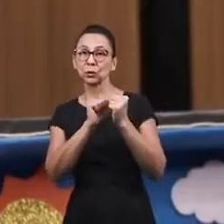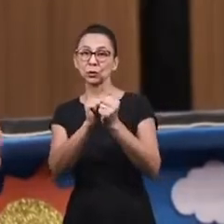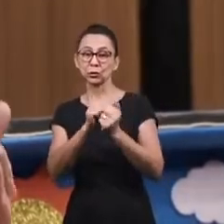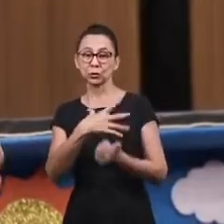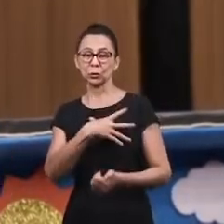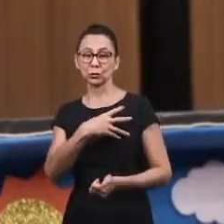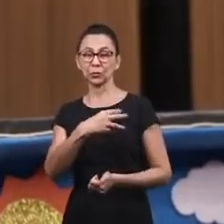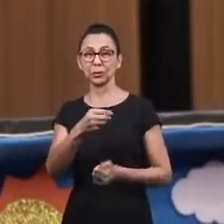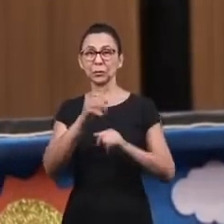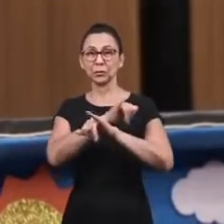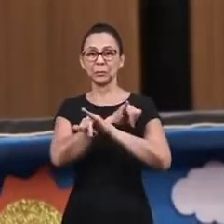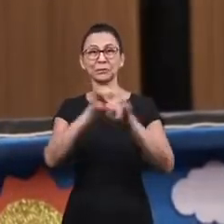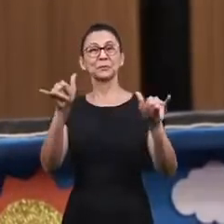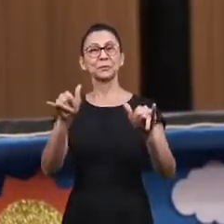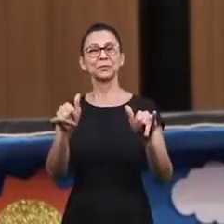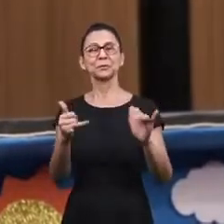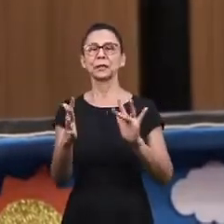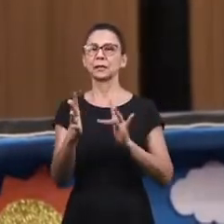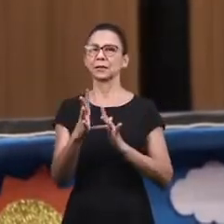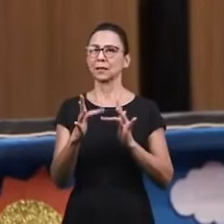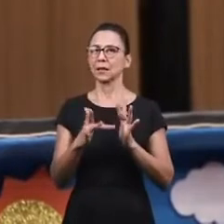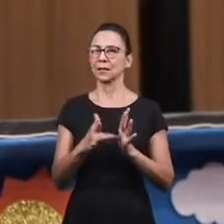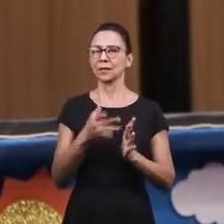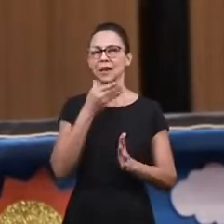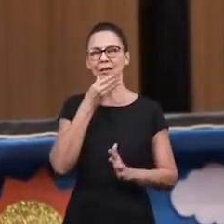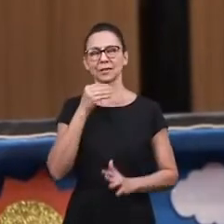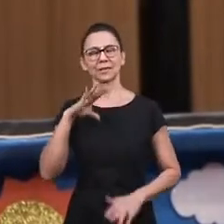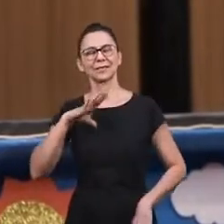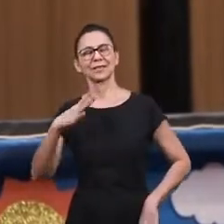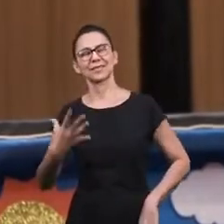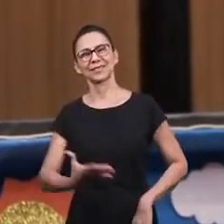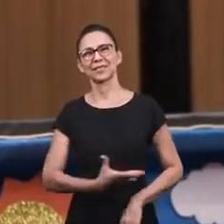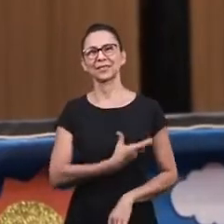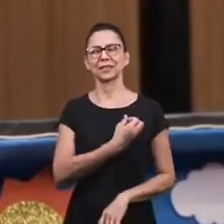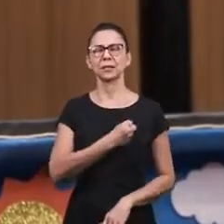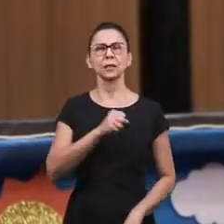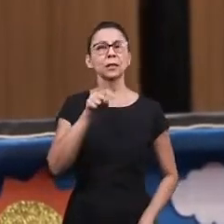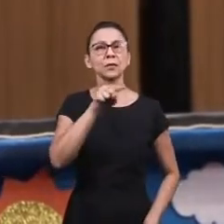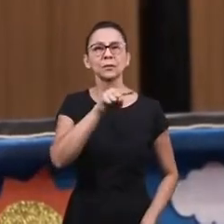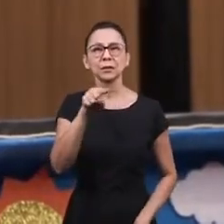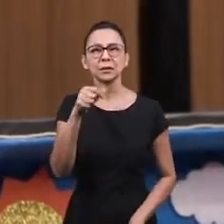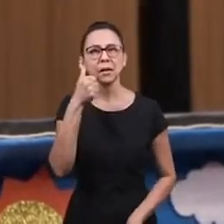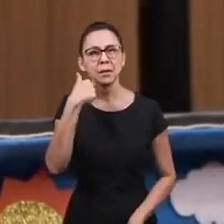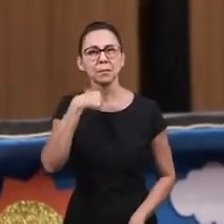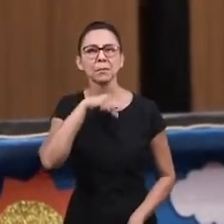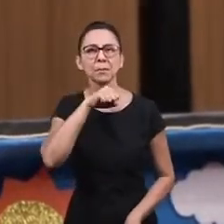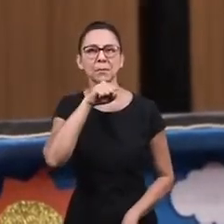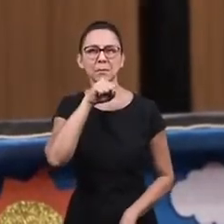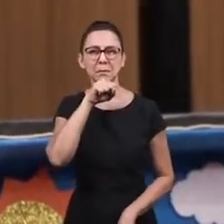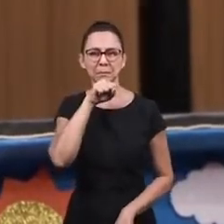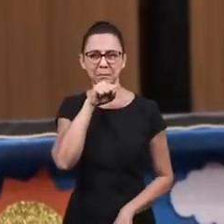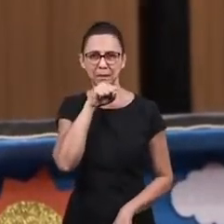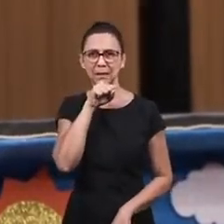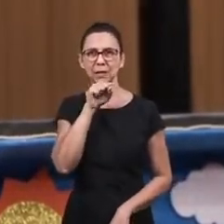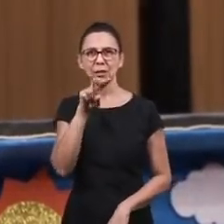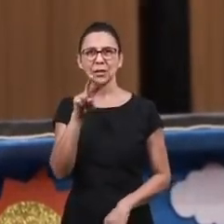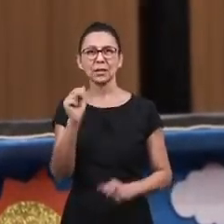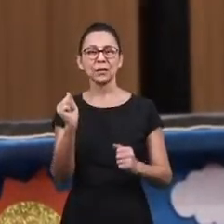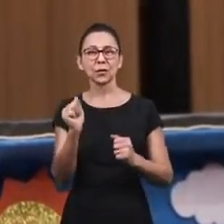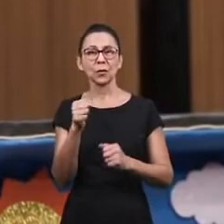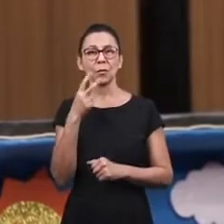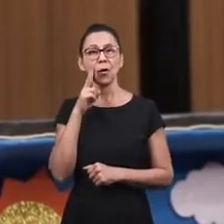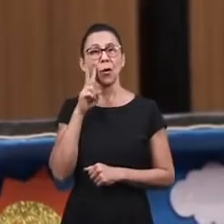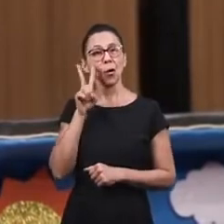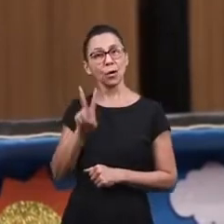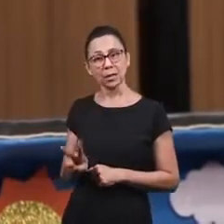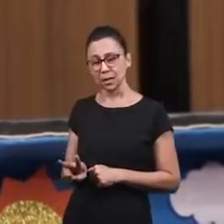proclaiming with our children that Jesus is our Savior. You, mothers, are